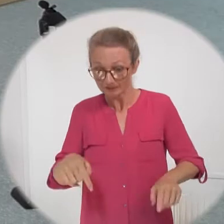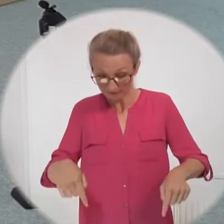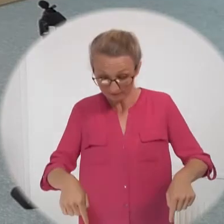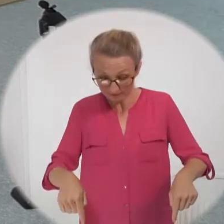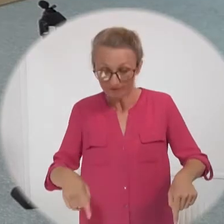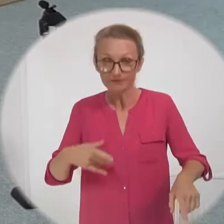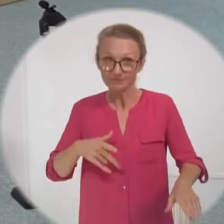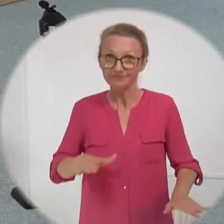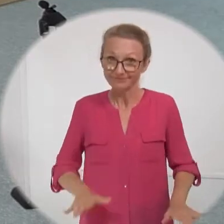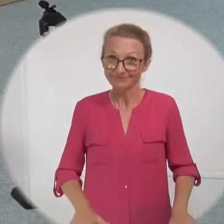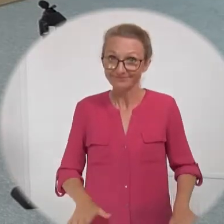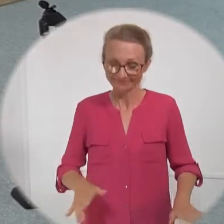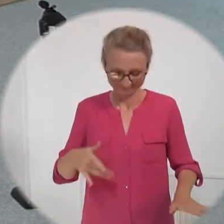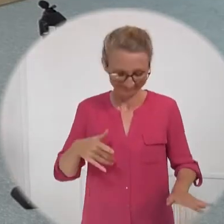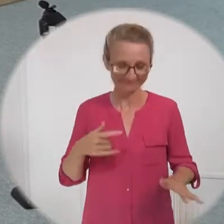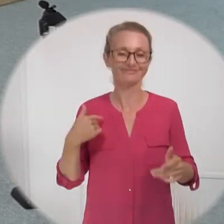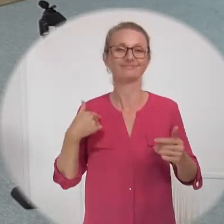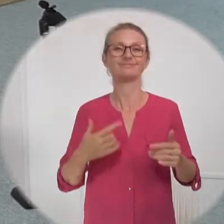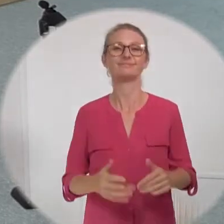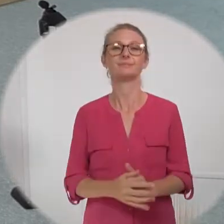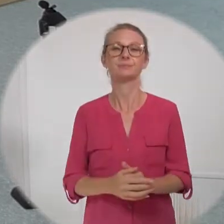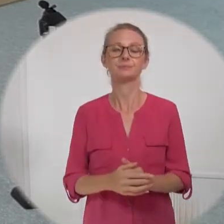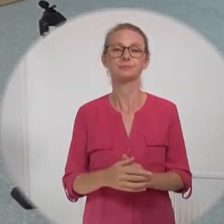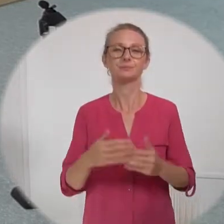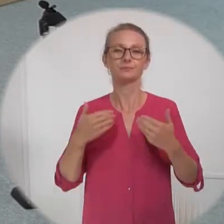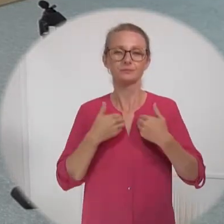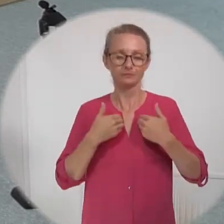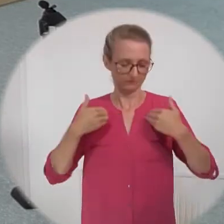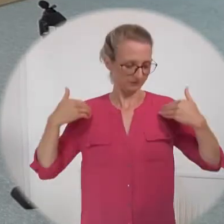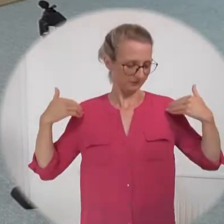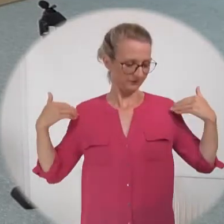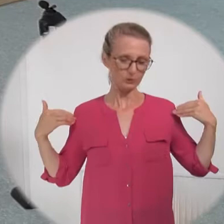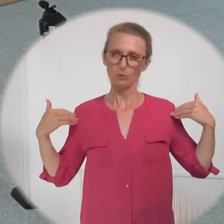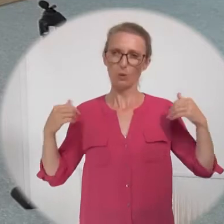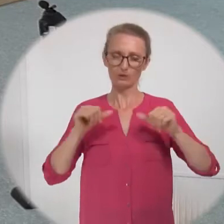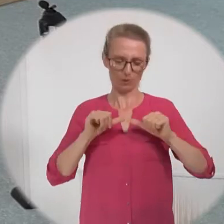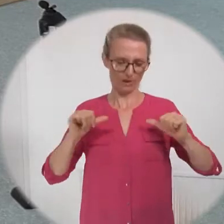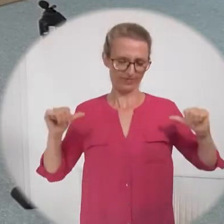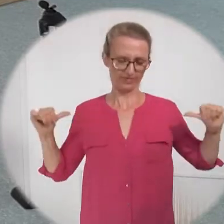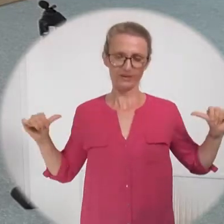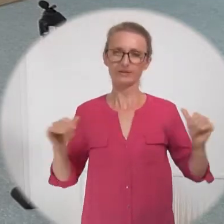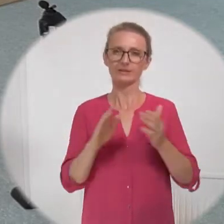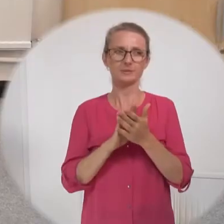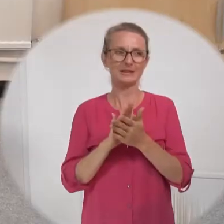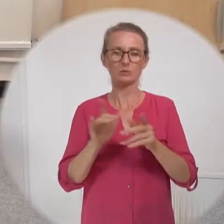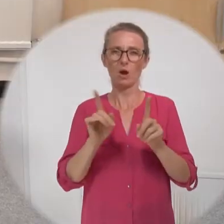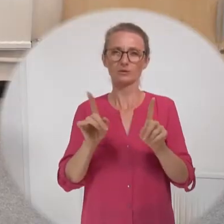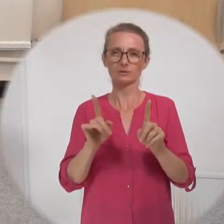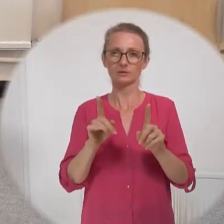shoulder width, if you want to get a little more accurate about it, if you put your 2 fists together,